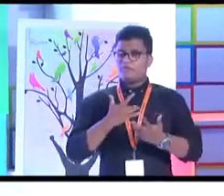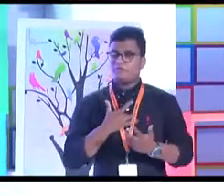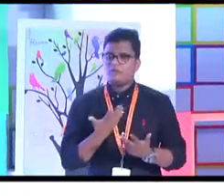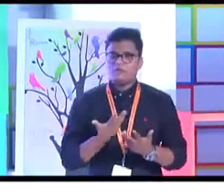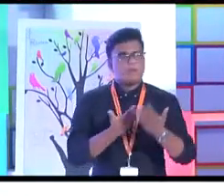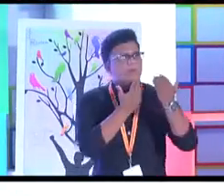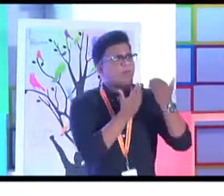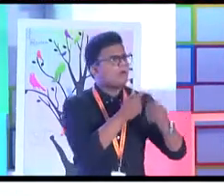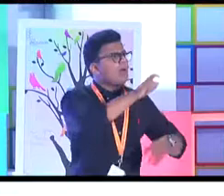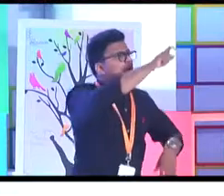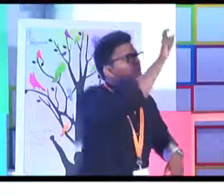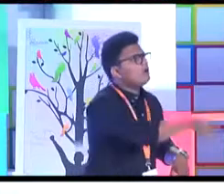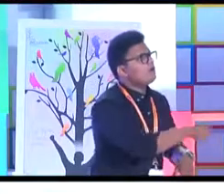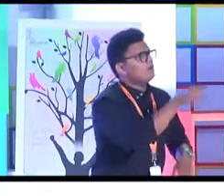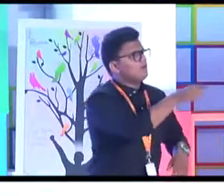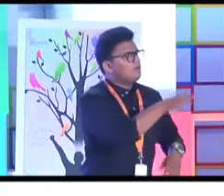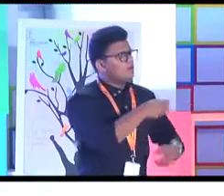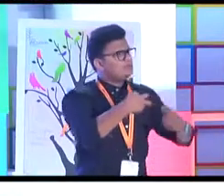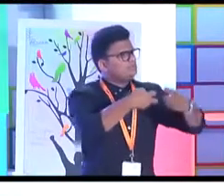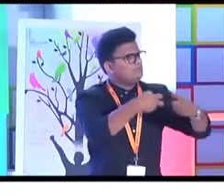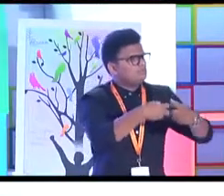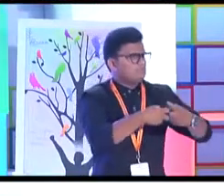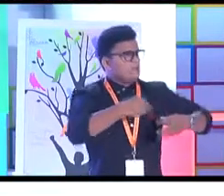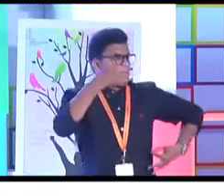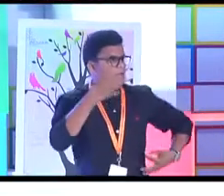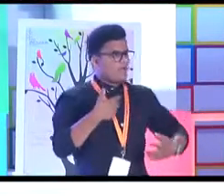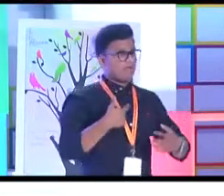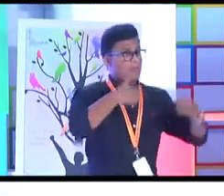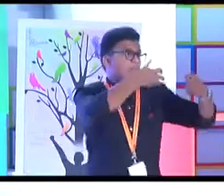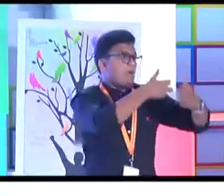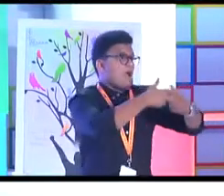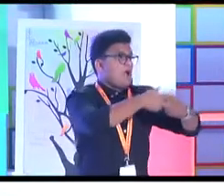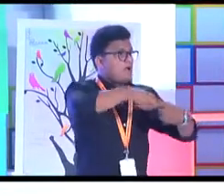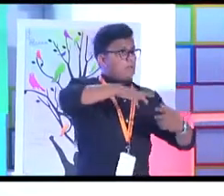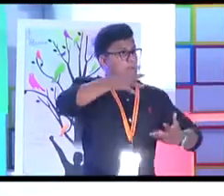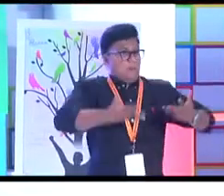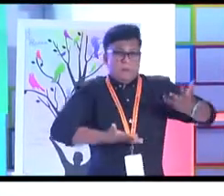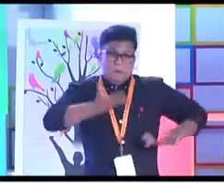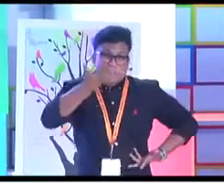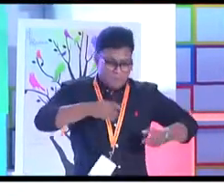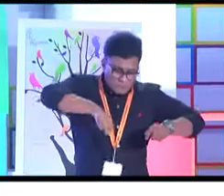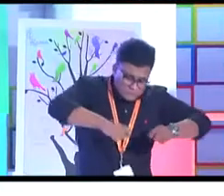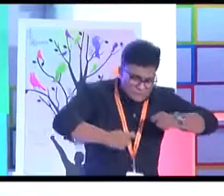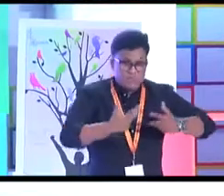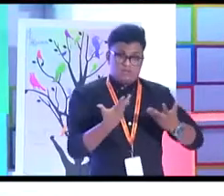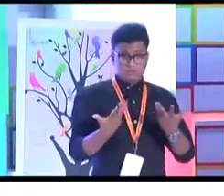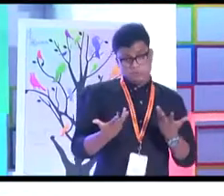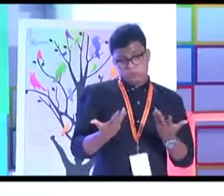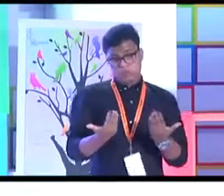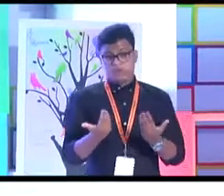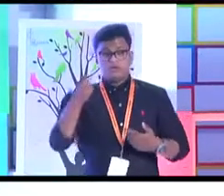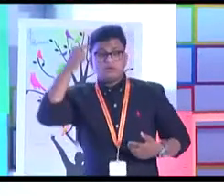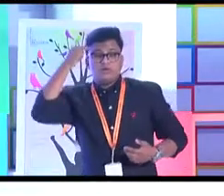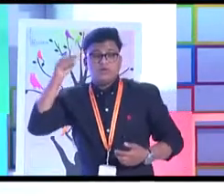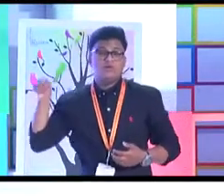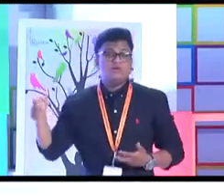not expect to be operated because my bones are not strong enough to be get operated. I could not expect that to be furthermore